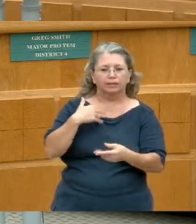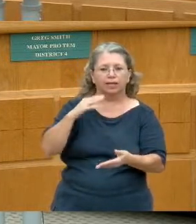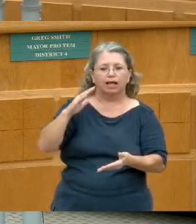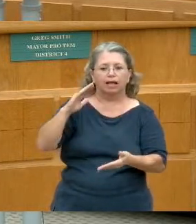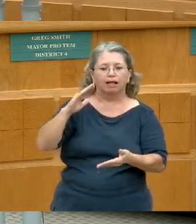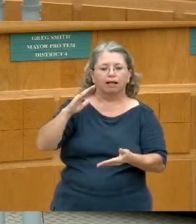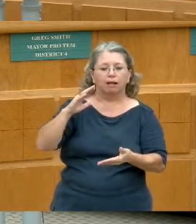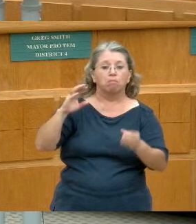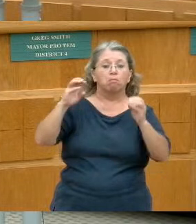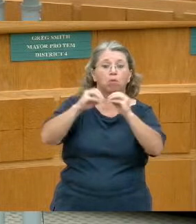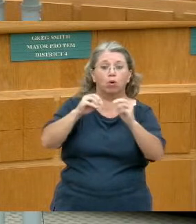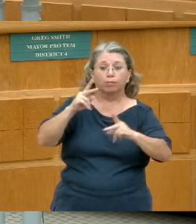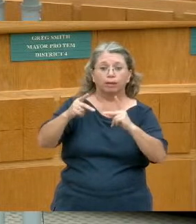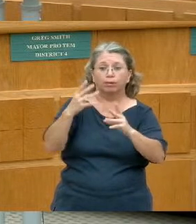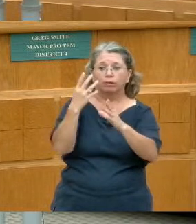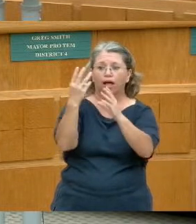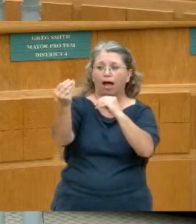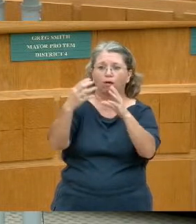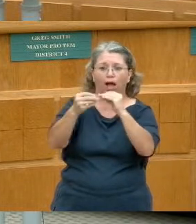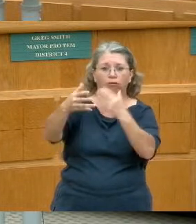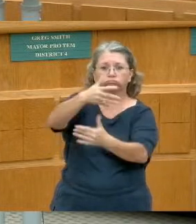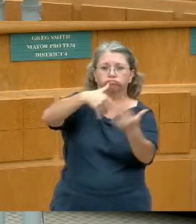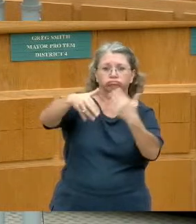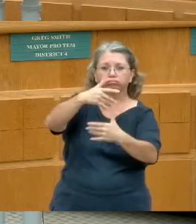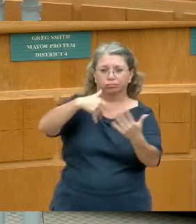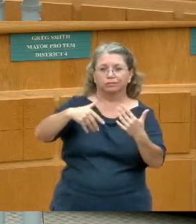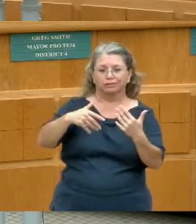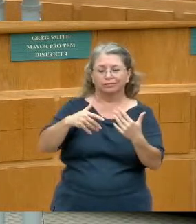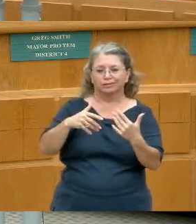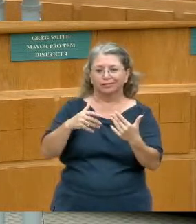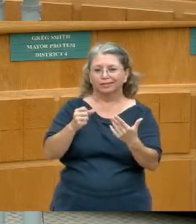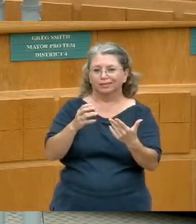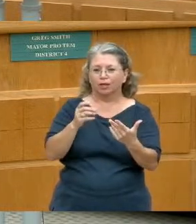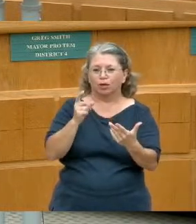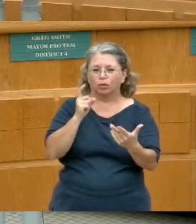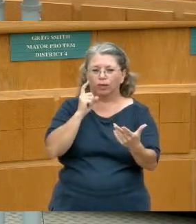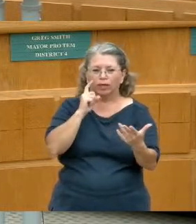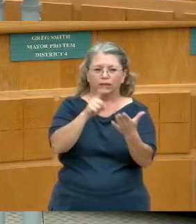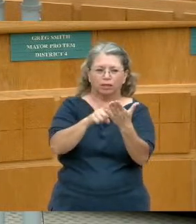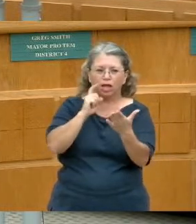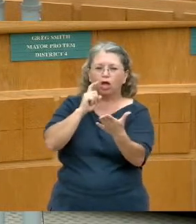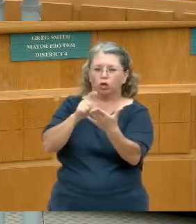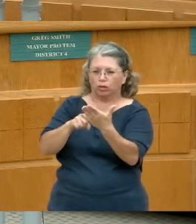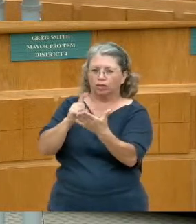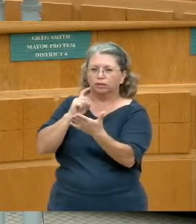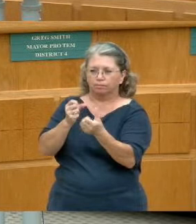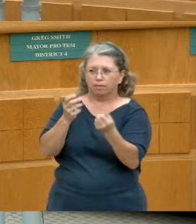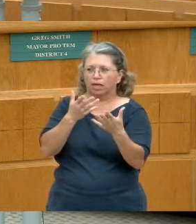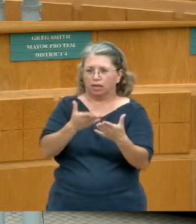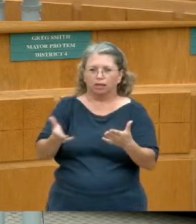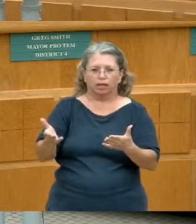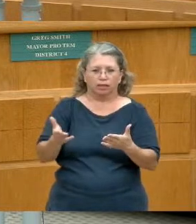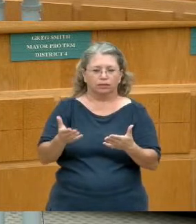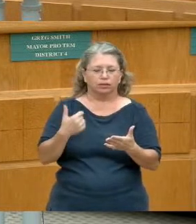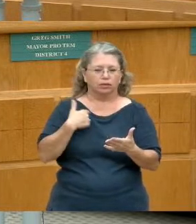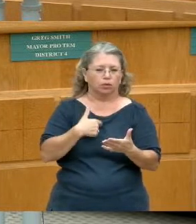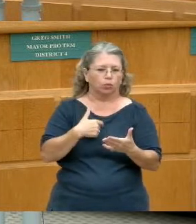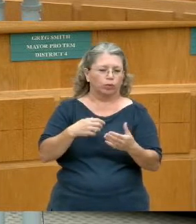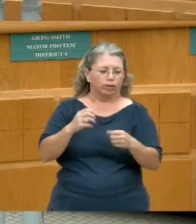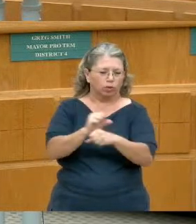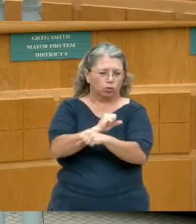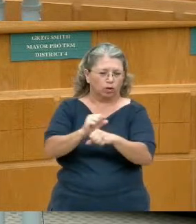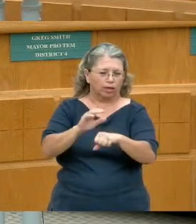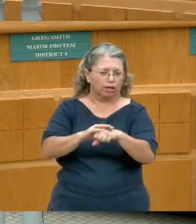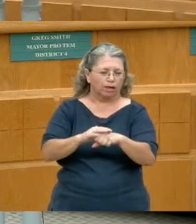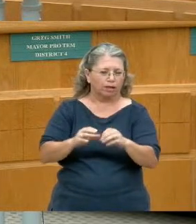we also see the highest transmission rate. So there's a lot of different things right now that we see correlating with this pattern, and we're working on a more rigorous